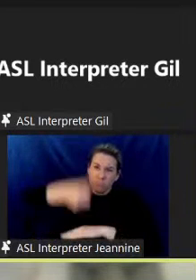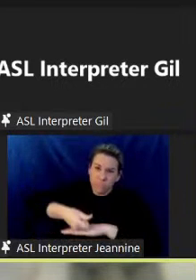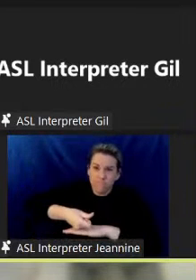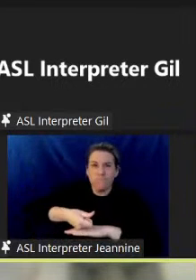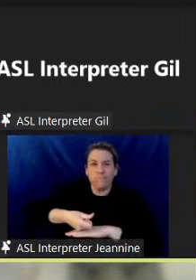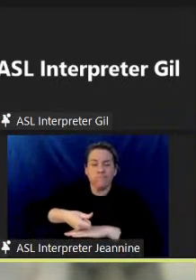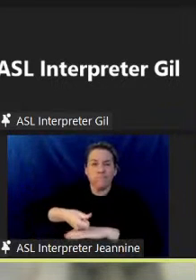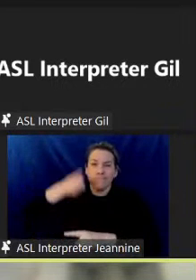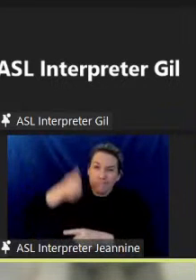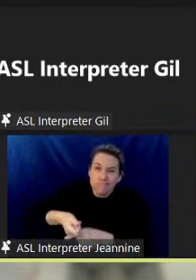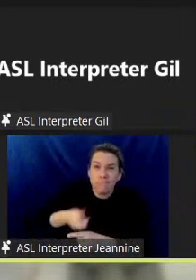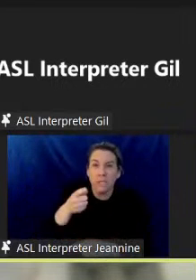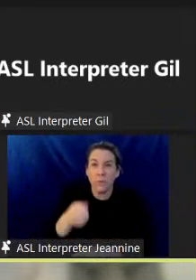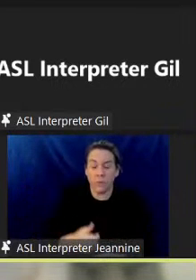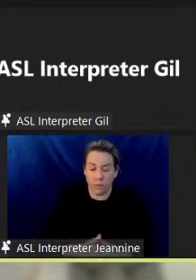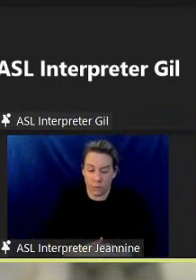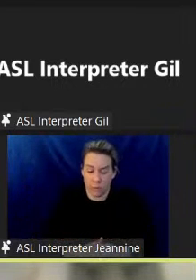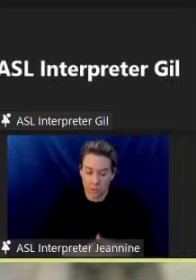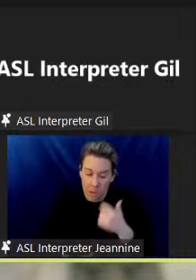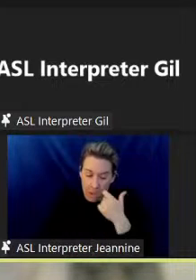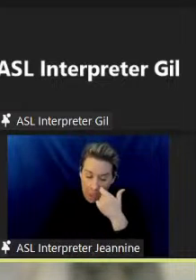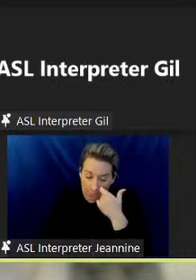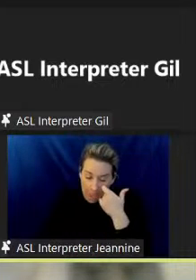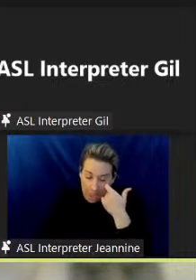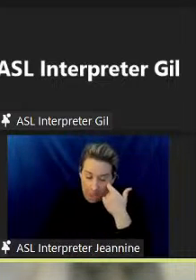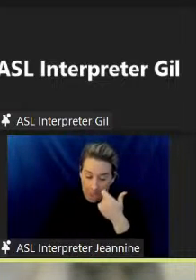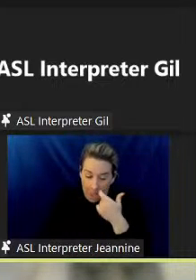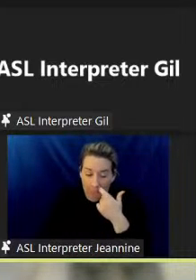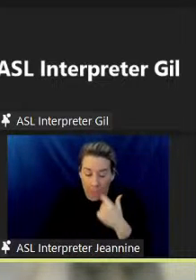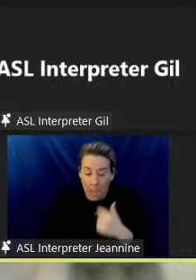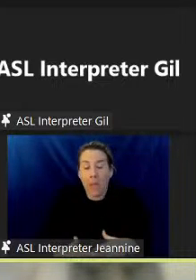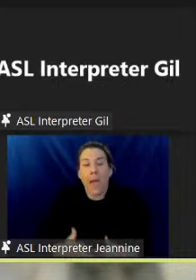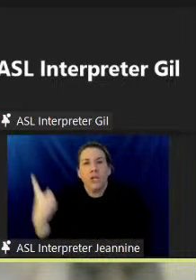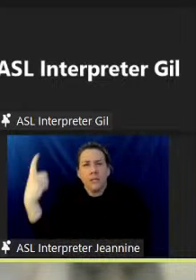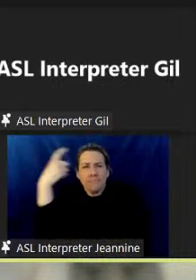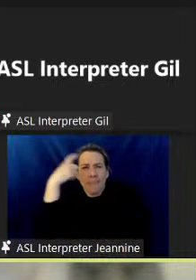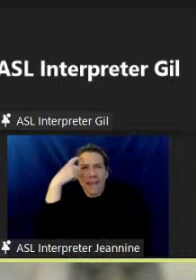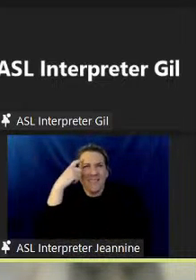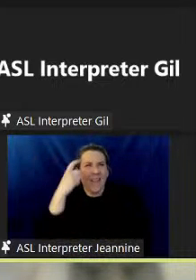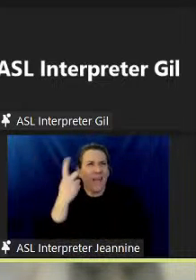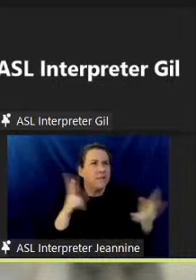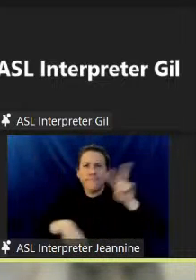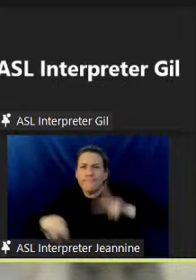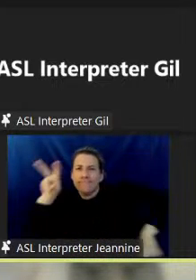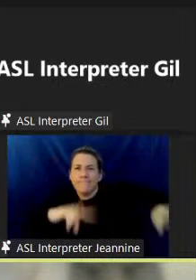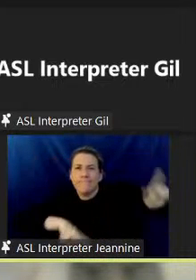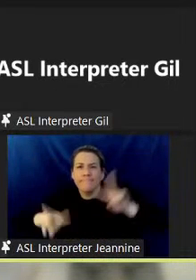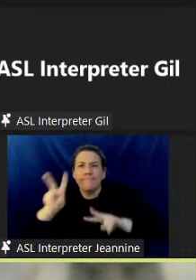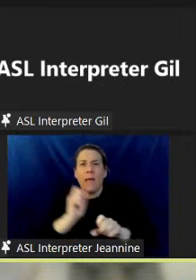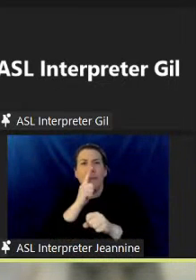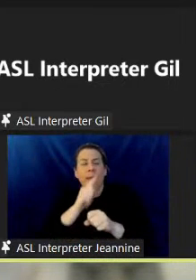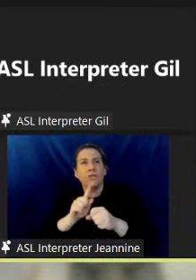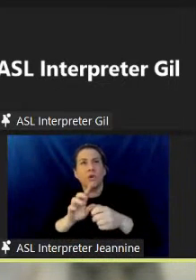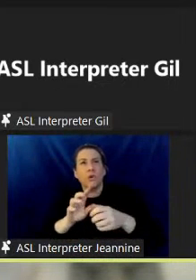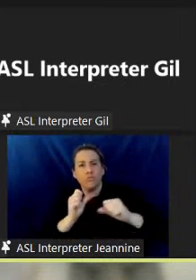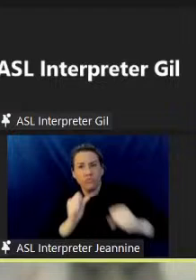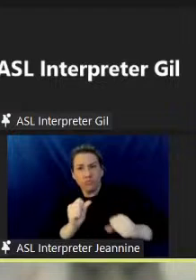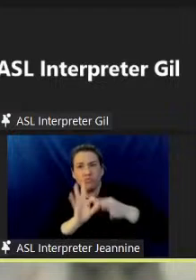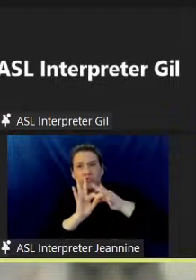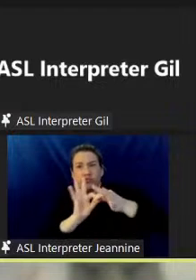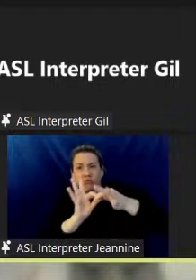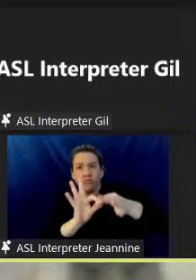you? And it just makes a lot of sense to check and make sure they're securely fastened, make